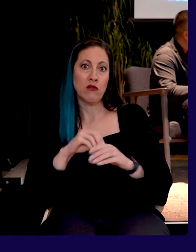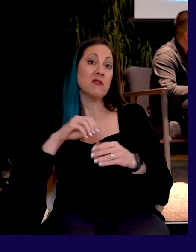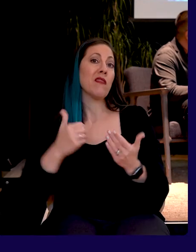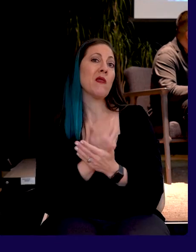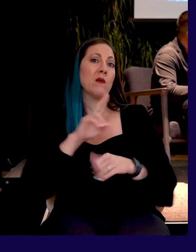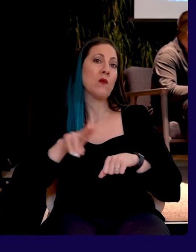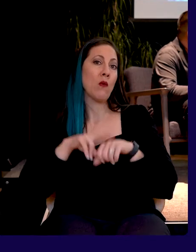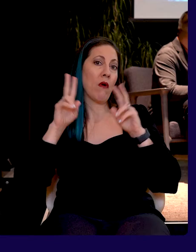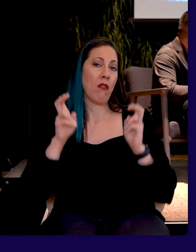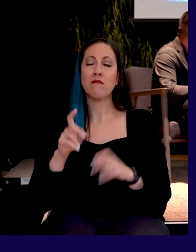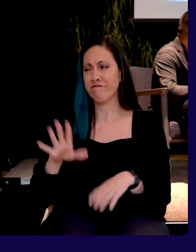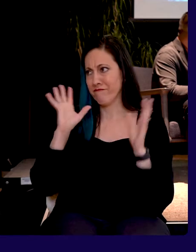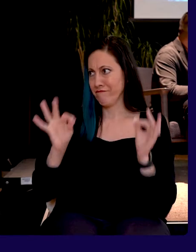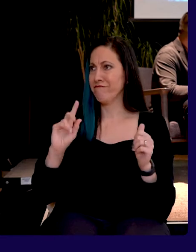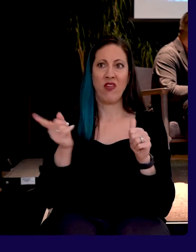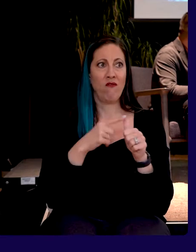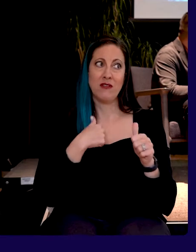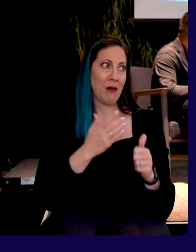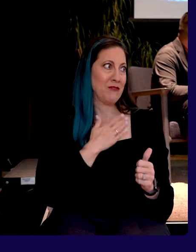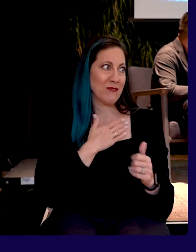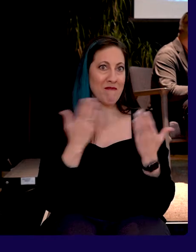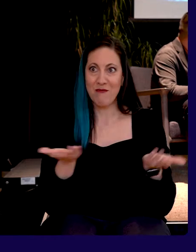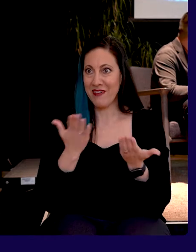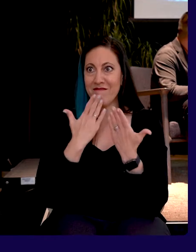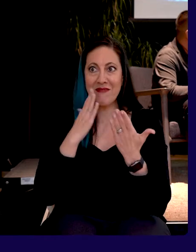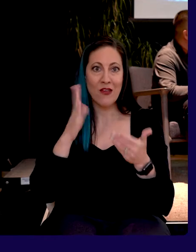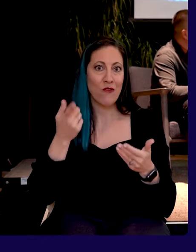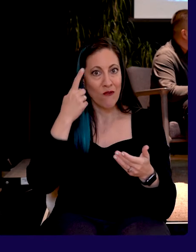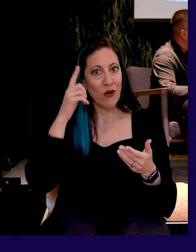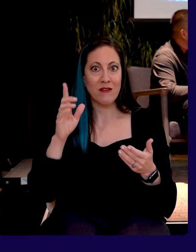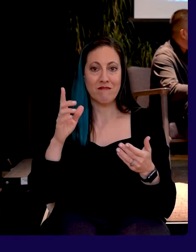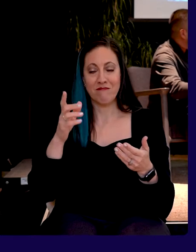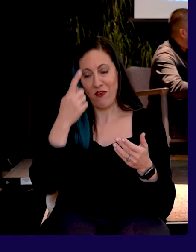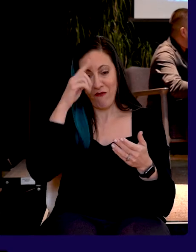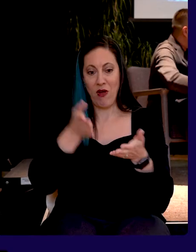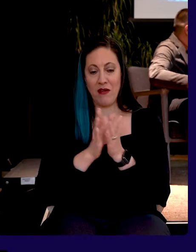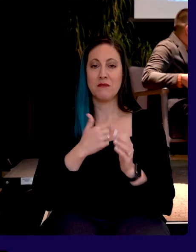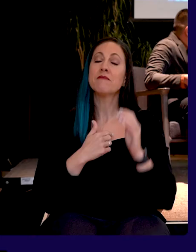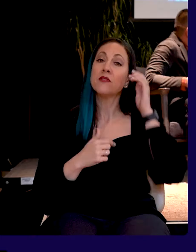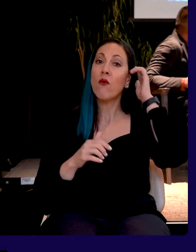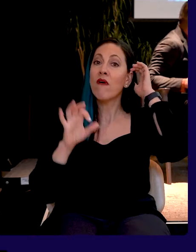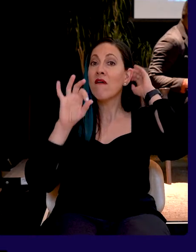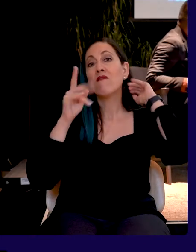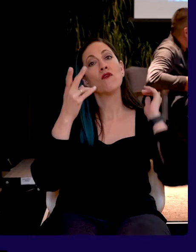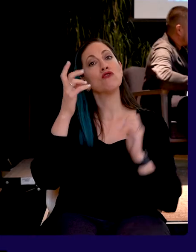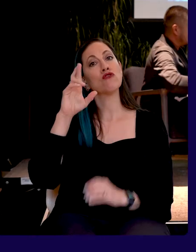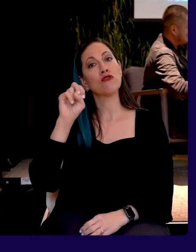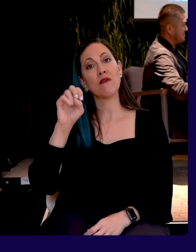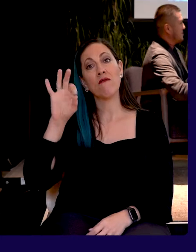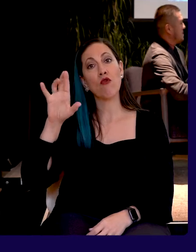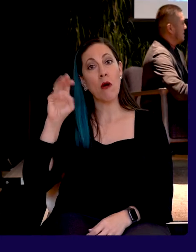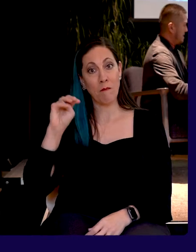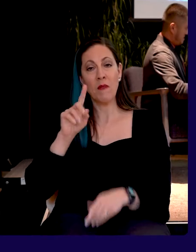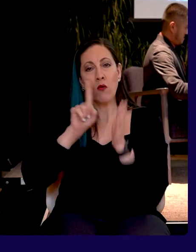normal? Absolutely. So first of all, I'm so happy to be here. Thank you for having me. So yes, the Future Forum is a research consortium that's